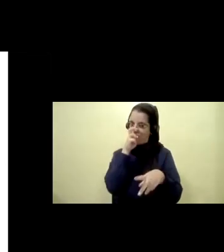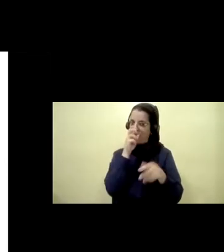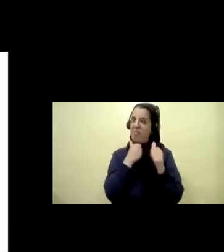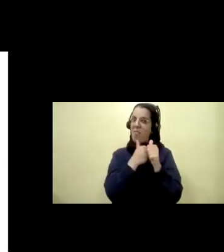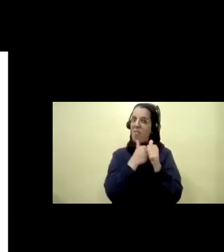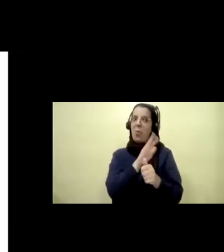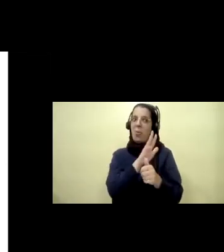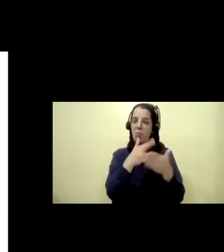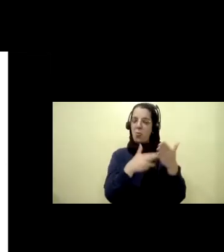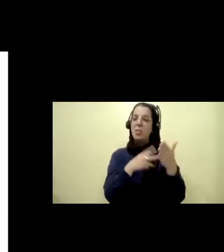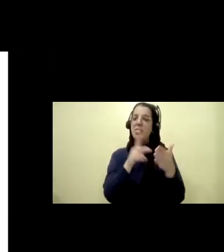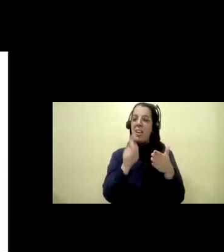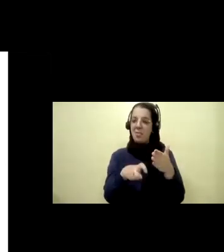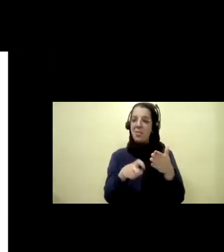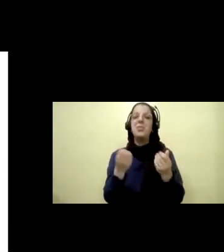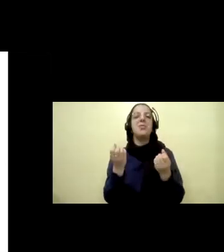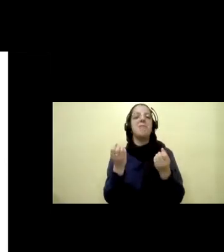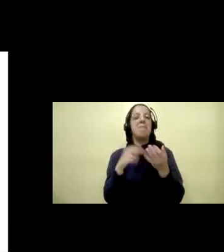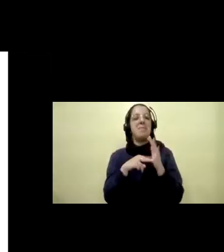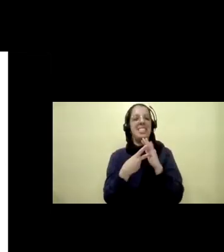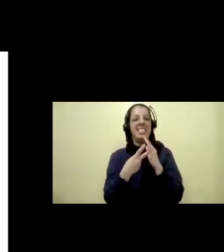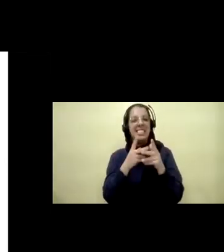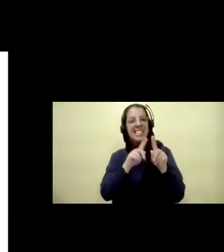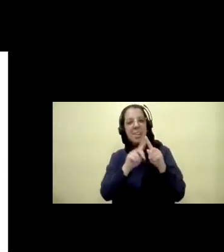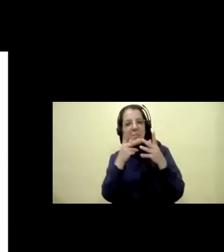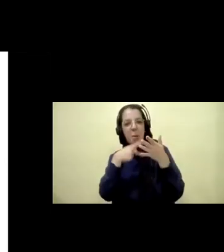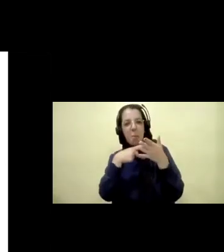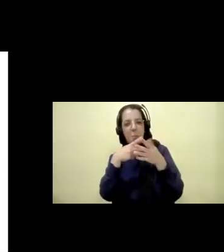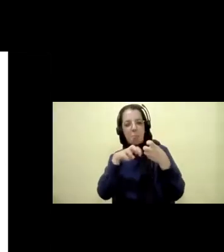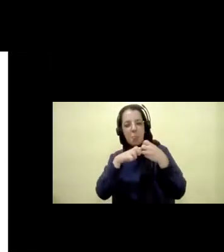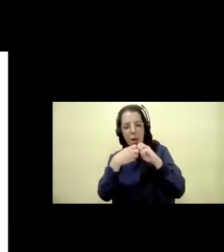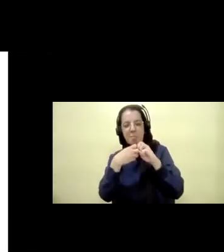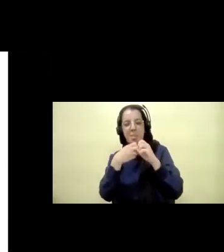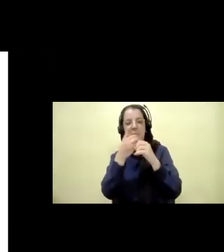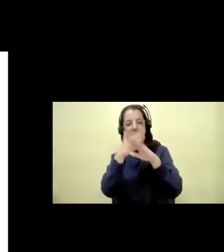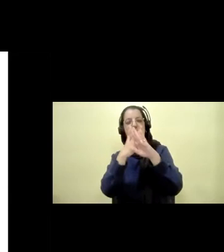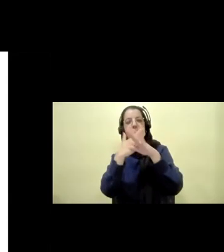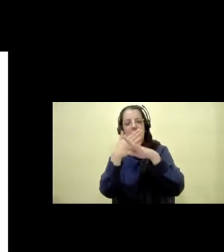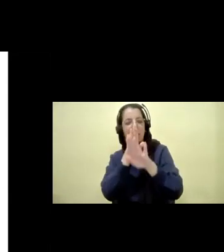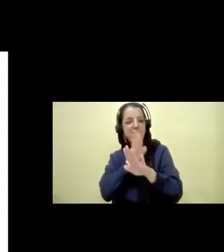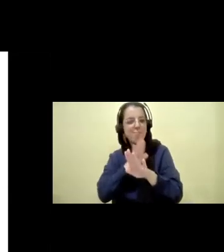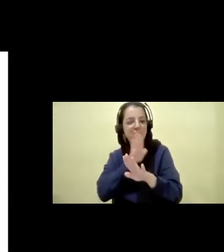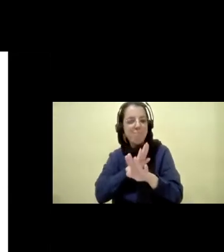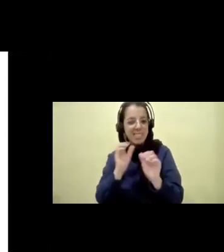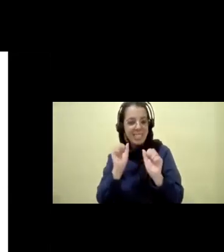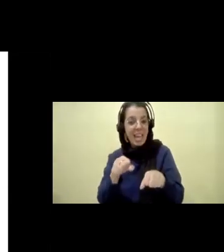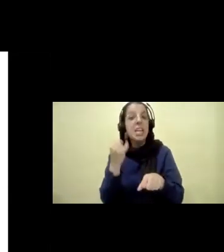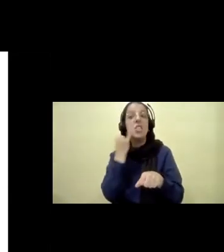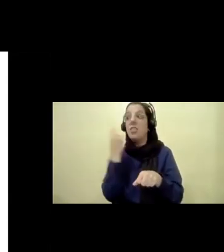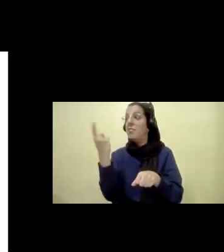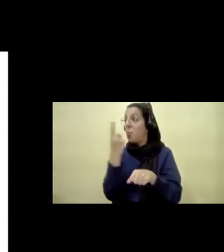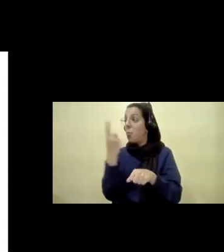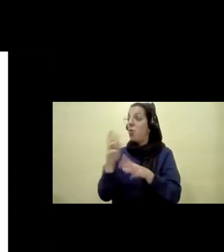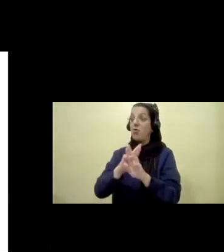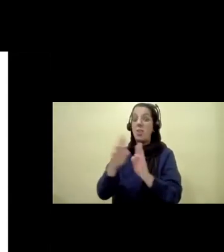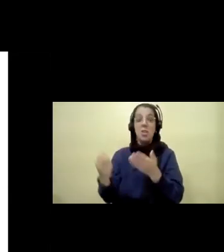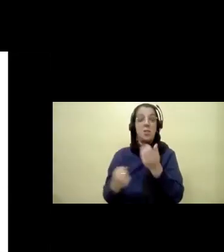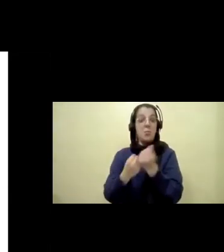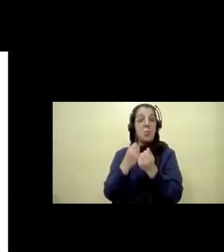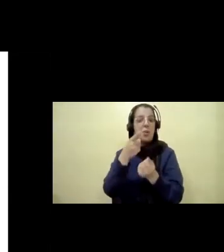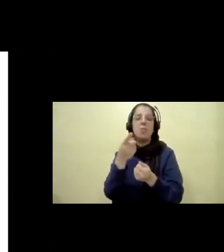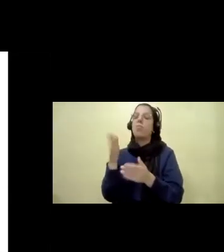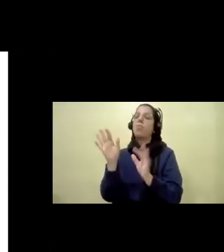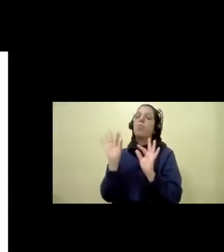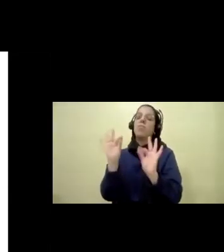you can run up against in various different issues depending on what it is you want to do. So it's really good to have some support to sort of